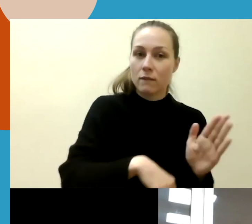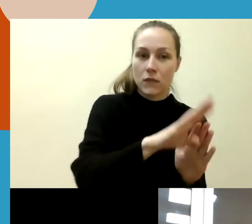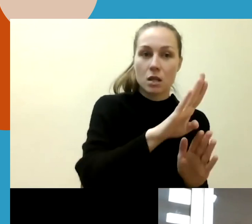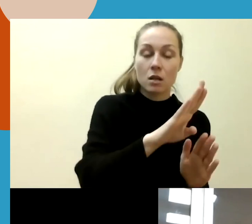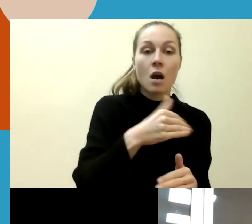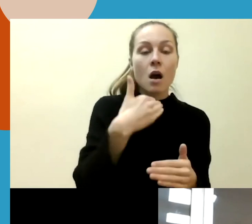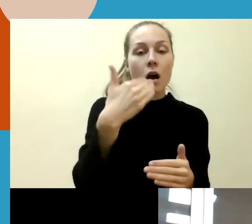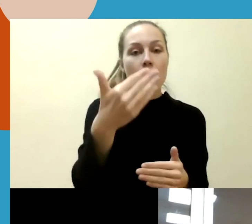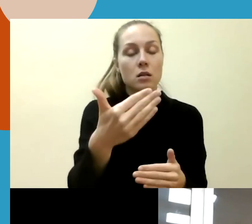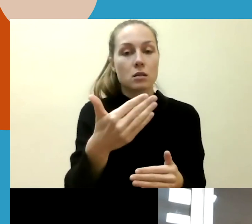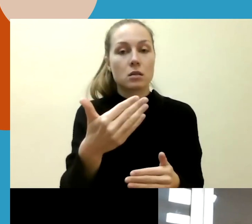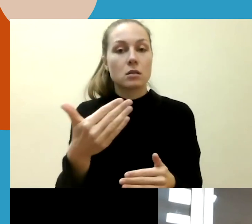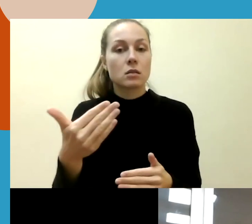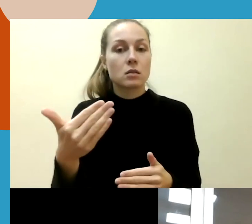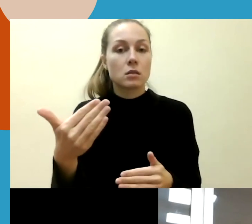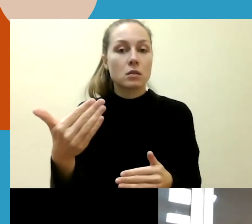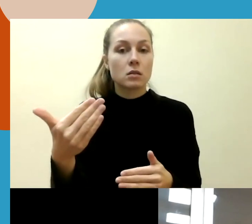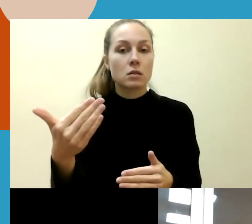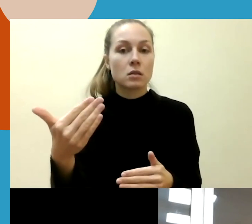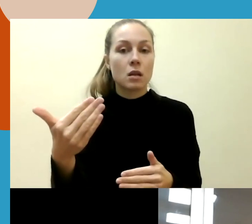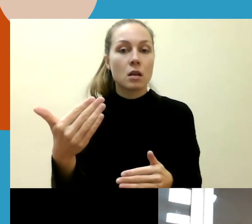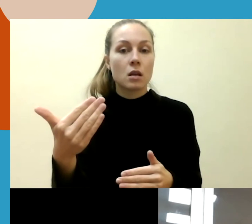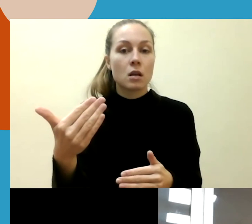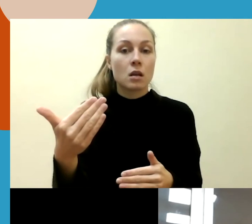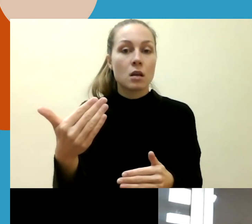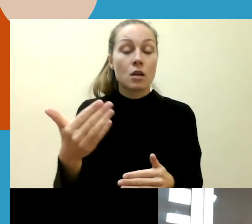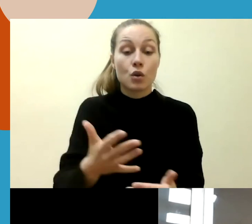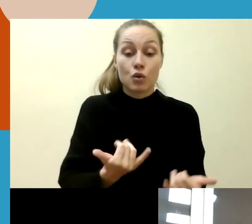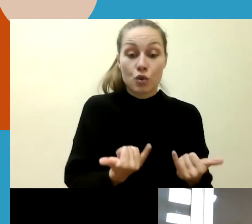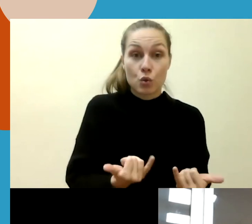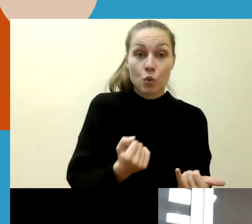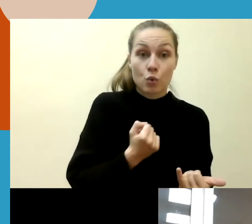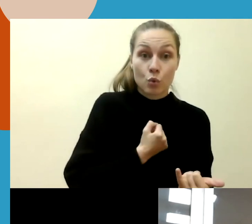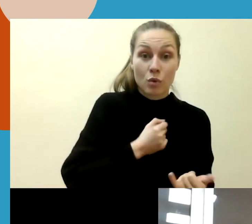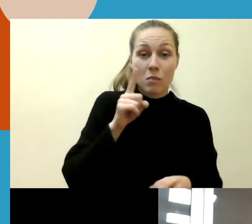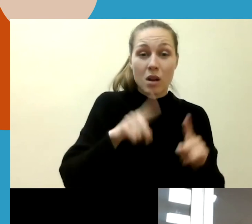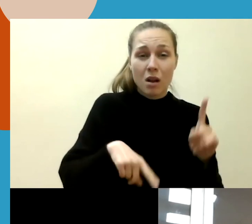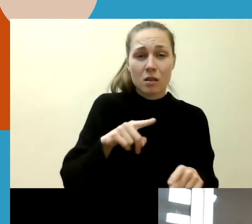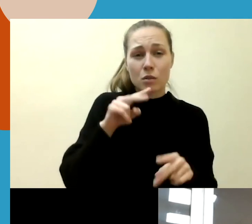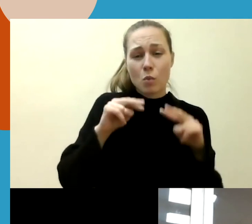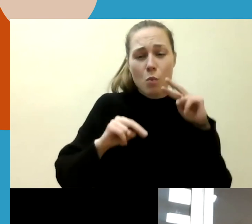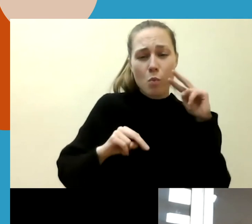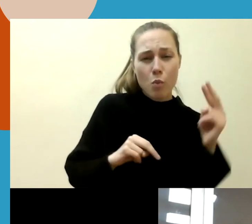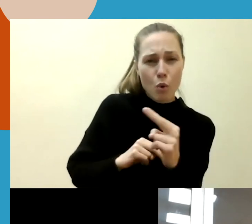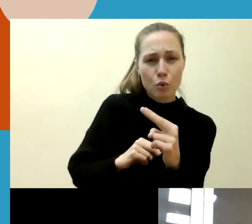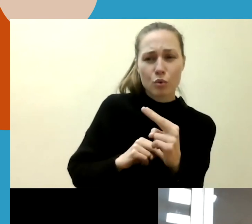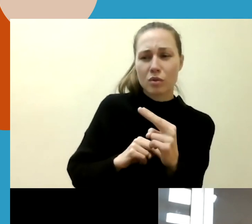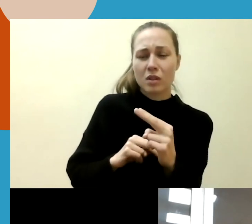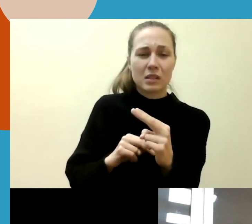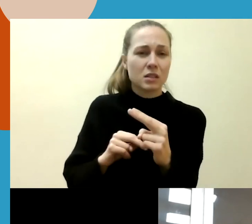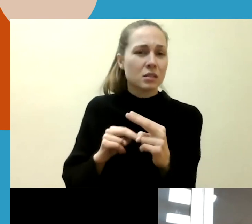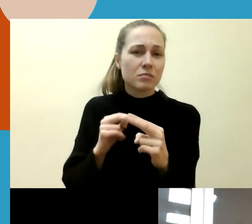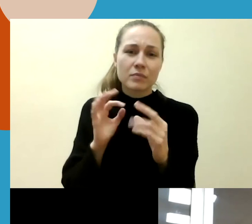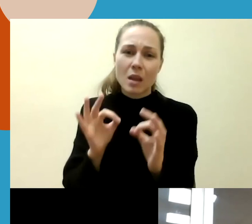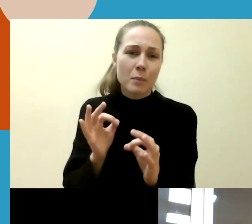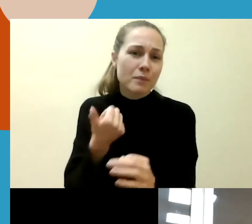officers will give very good results, and I think that in